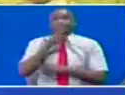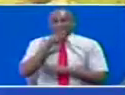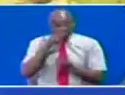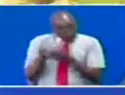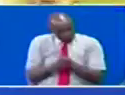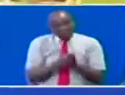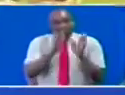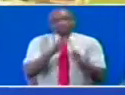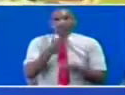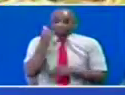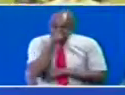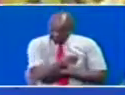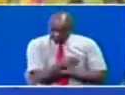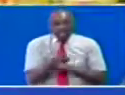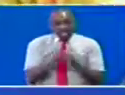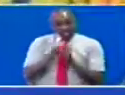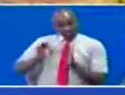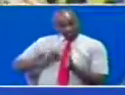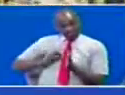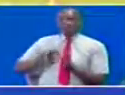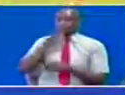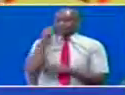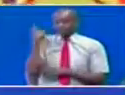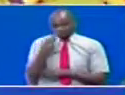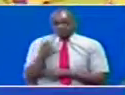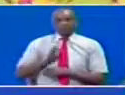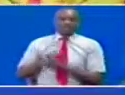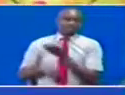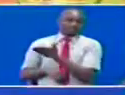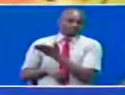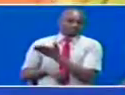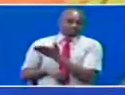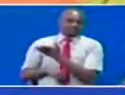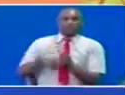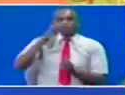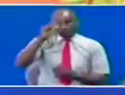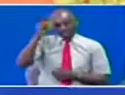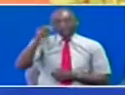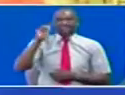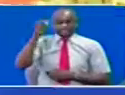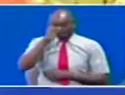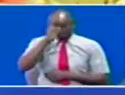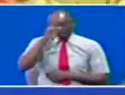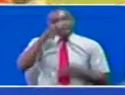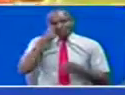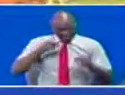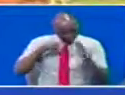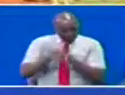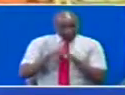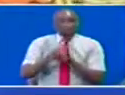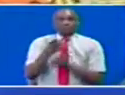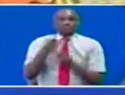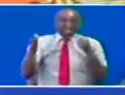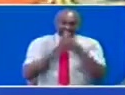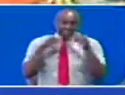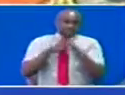as Yvonne Karanja collected the Female Hockey Player of the Year gong. Willis Okey of Kenya Police was the best scorer in the Hockey Premier League with 9